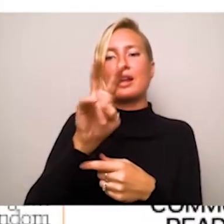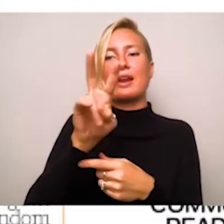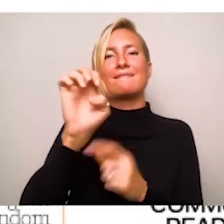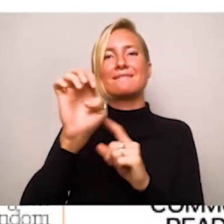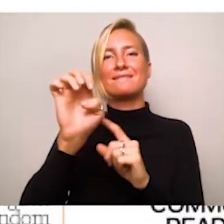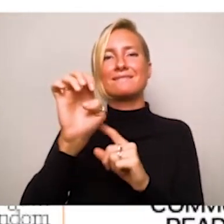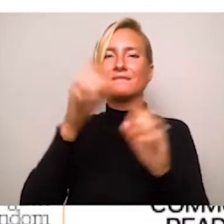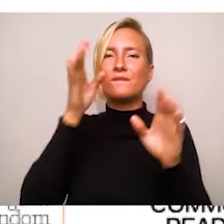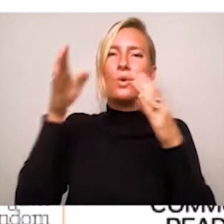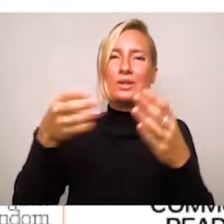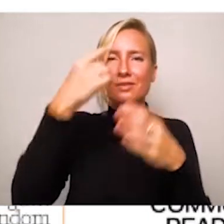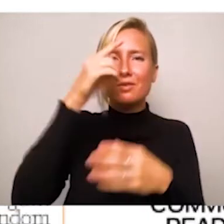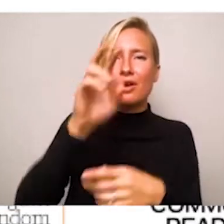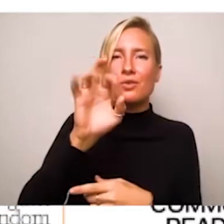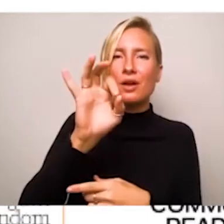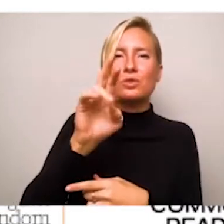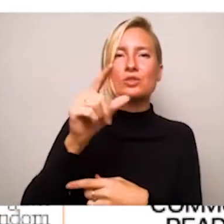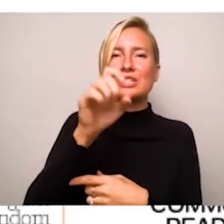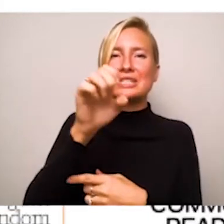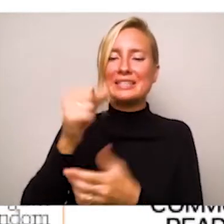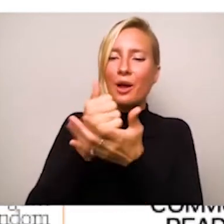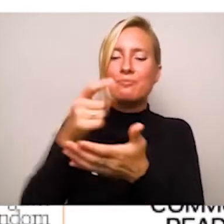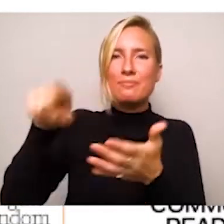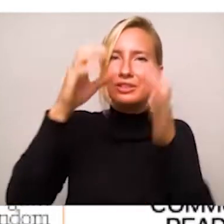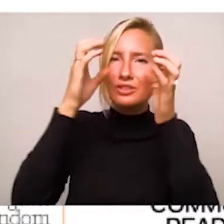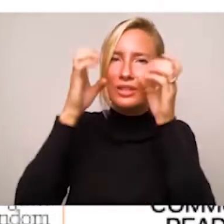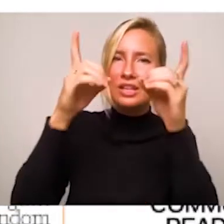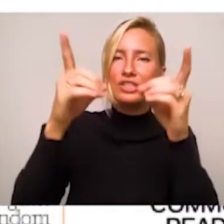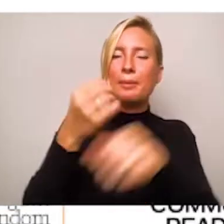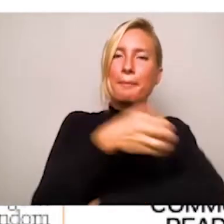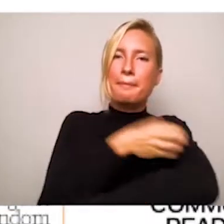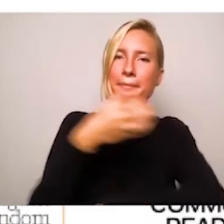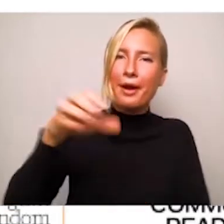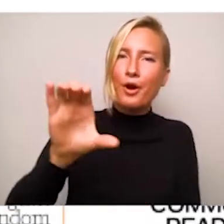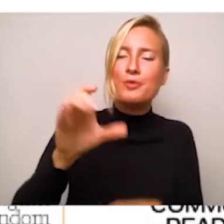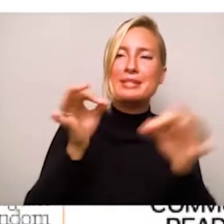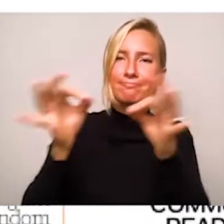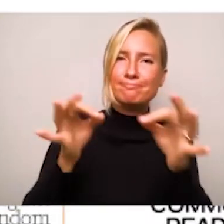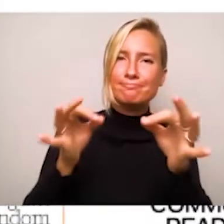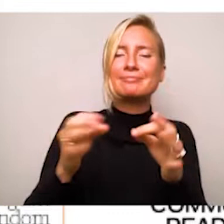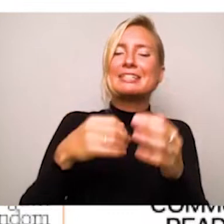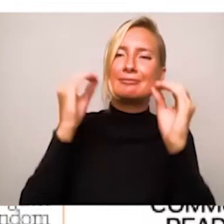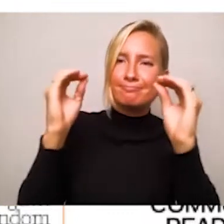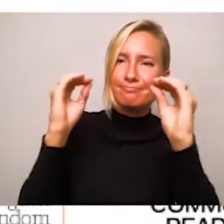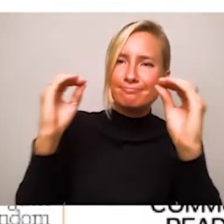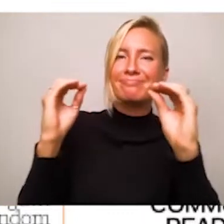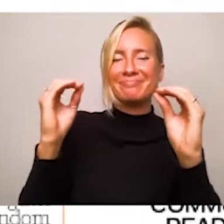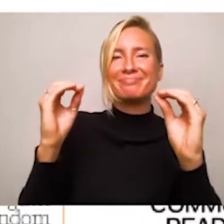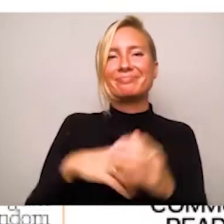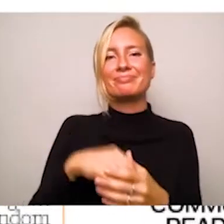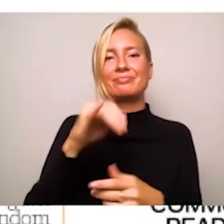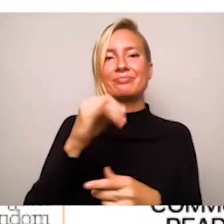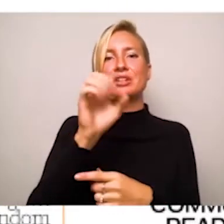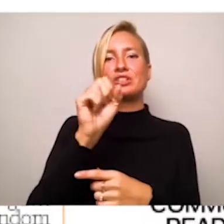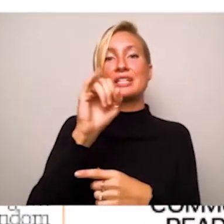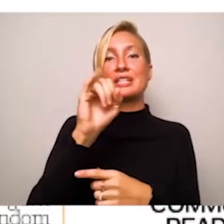potential through education and empowerment. Jessica Godot, author of After the Last Border, says